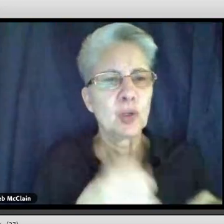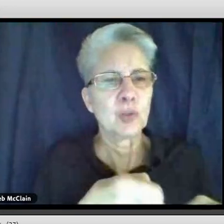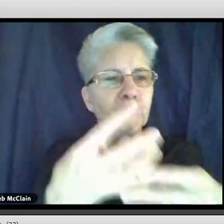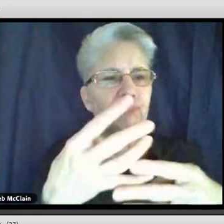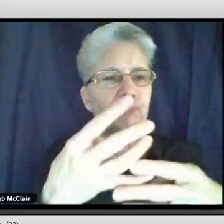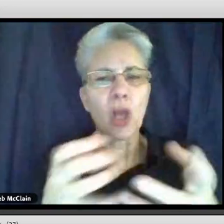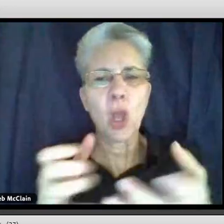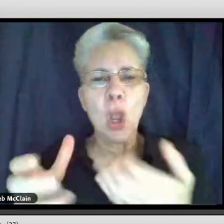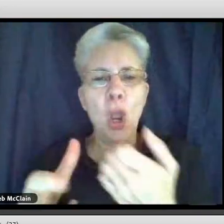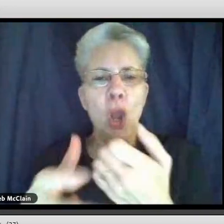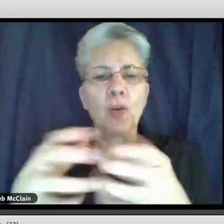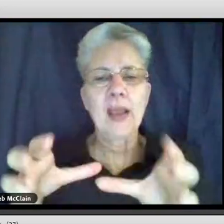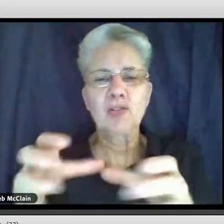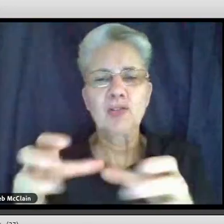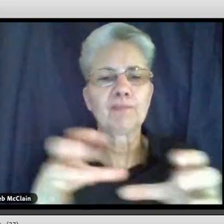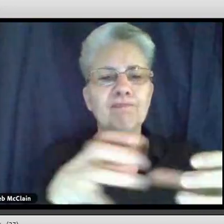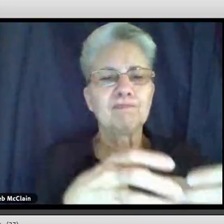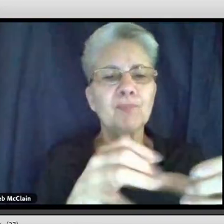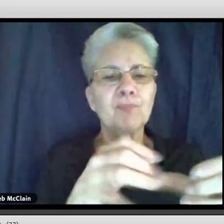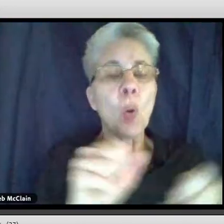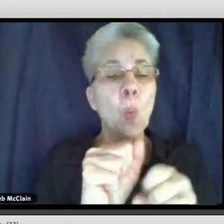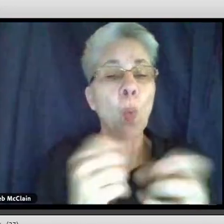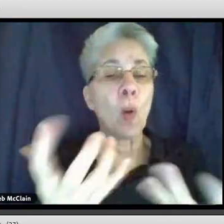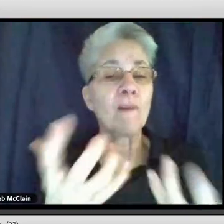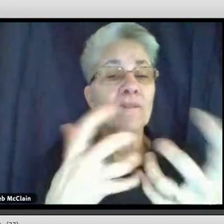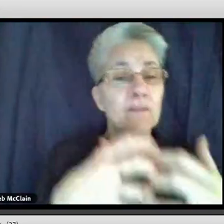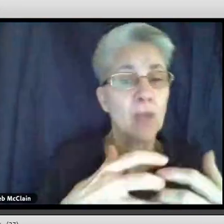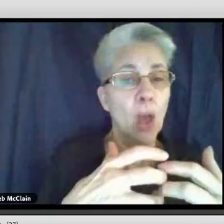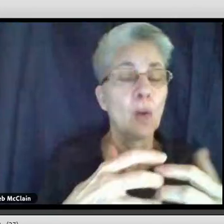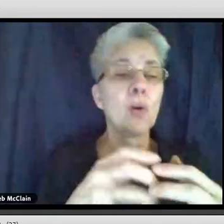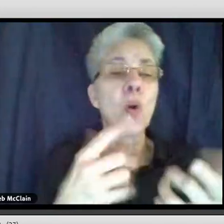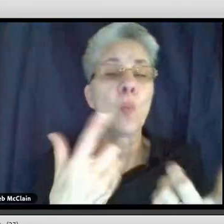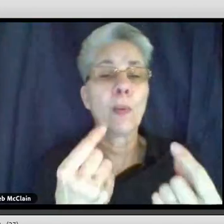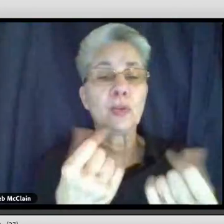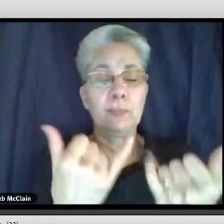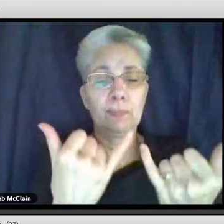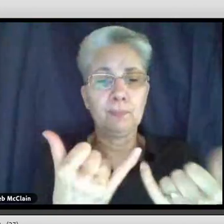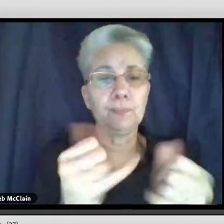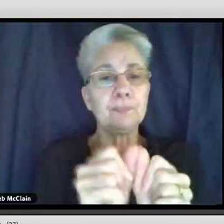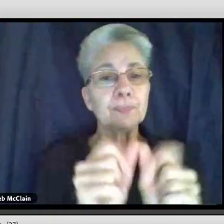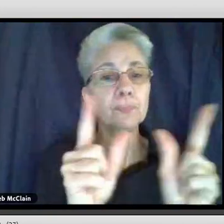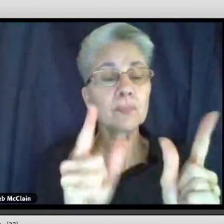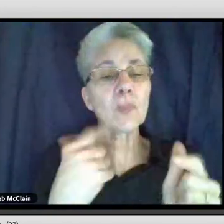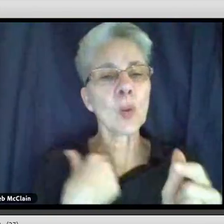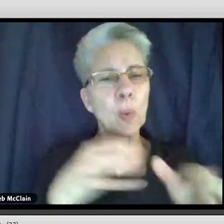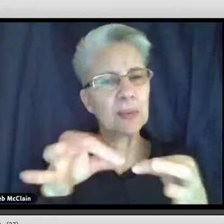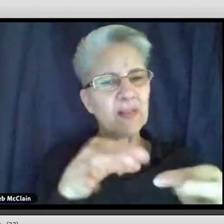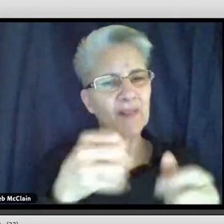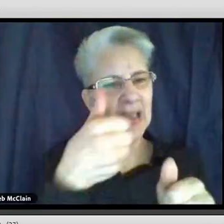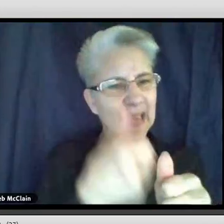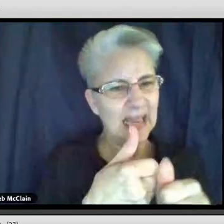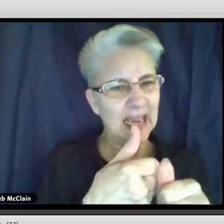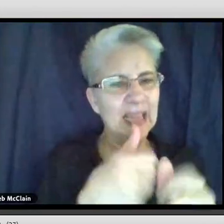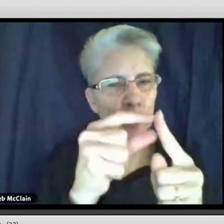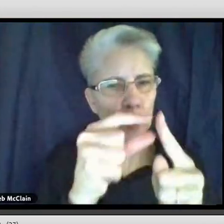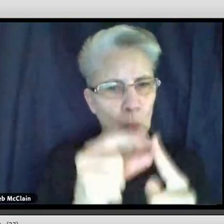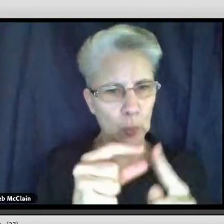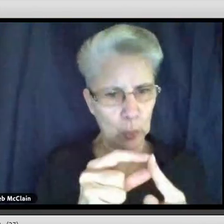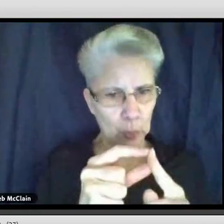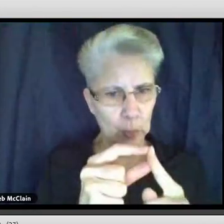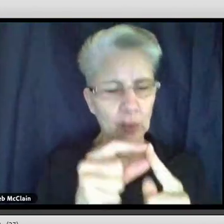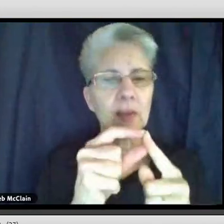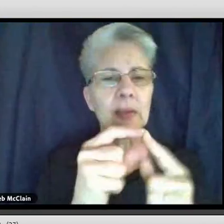at your organization. So what we're going to do in the webinar today is we're going to define each of these processes separately.